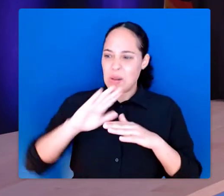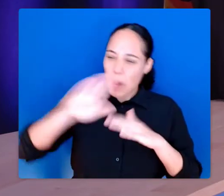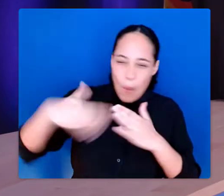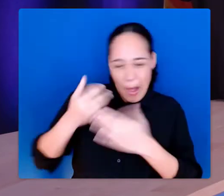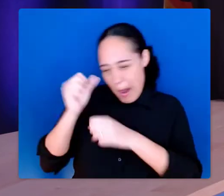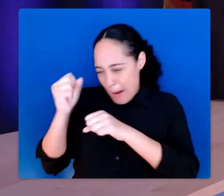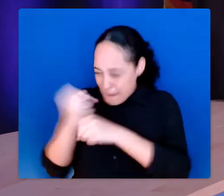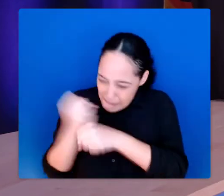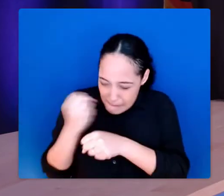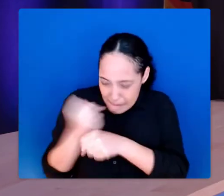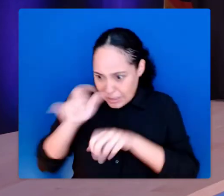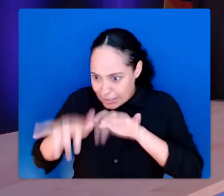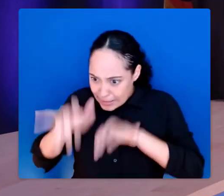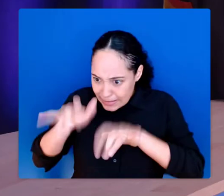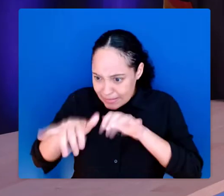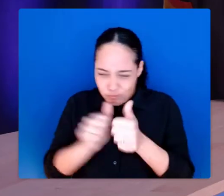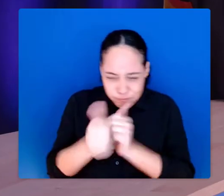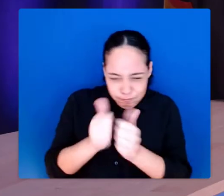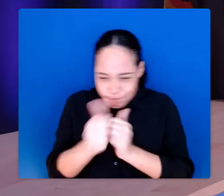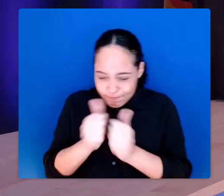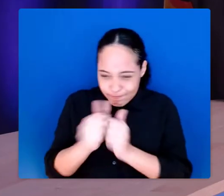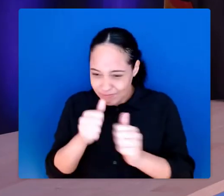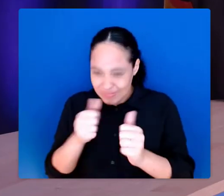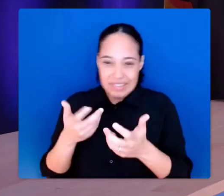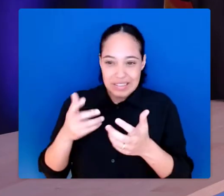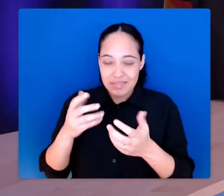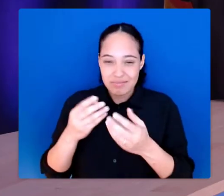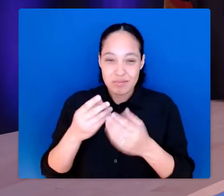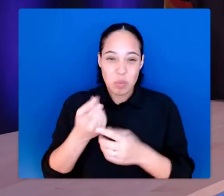the prototypes we built for my final year